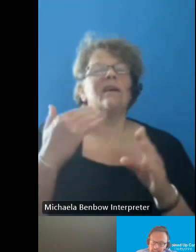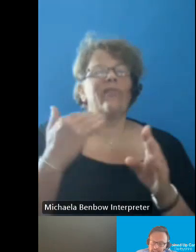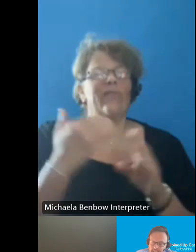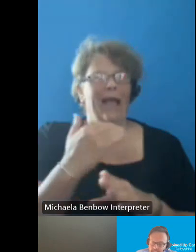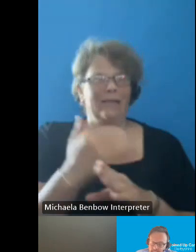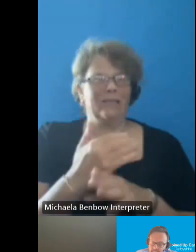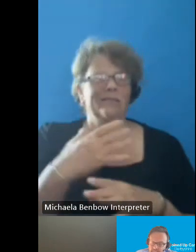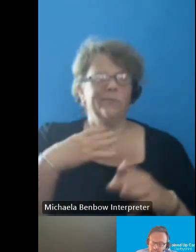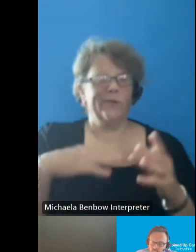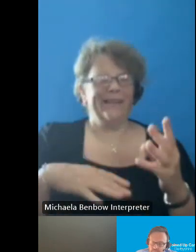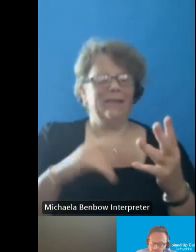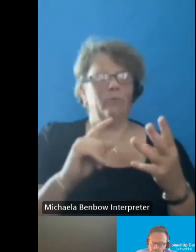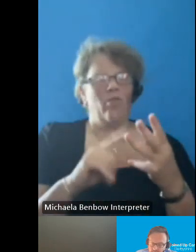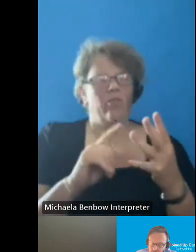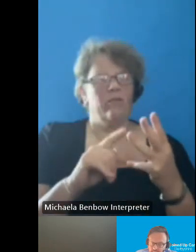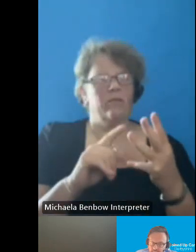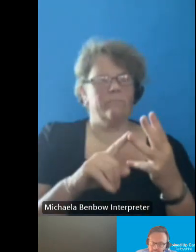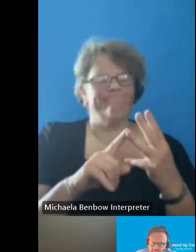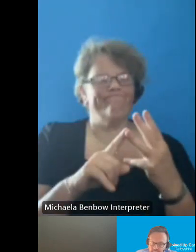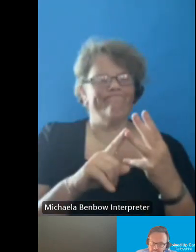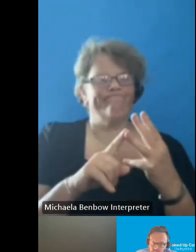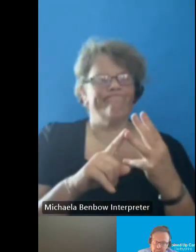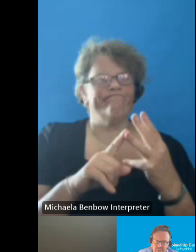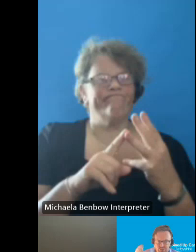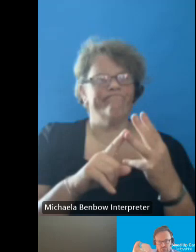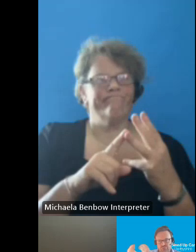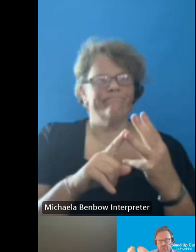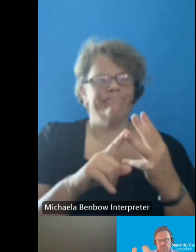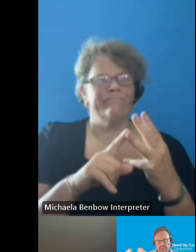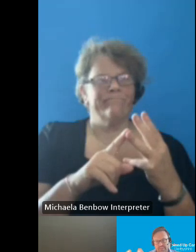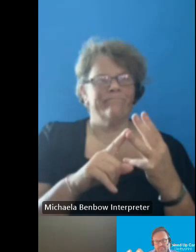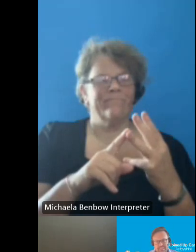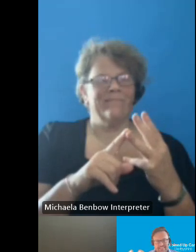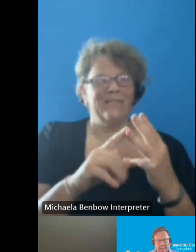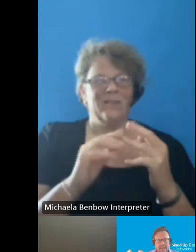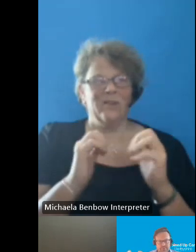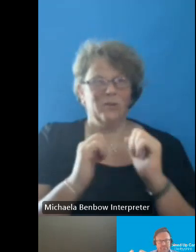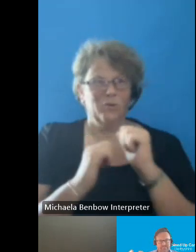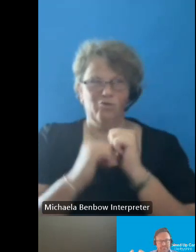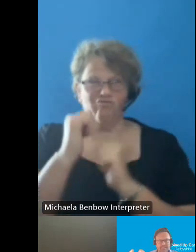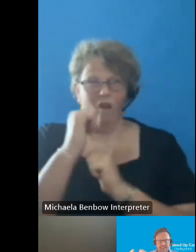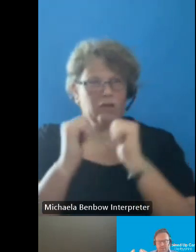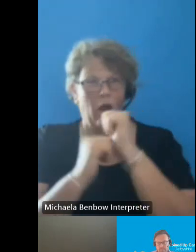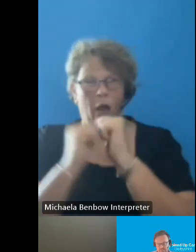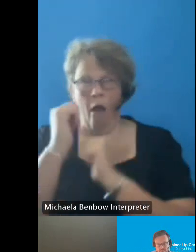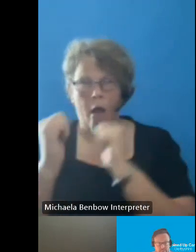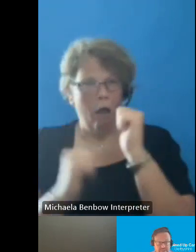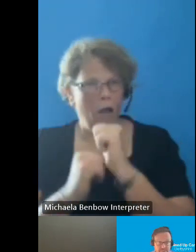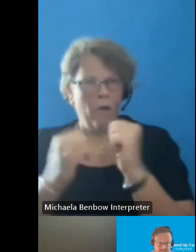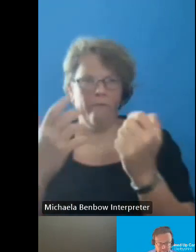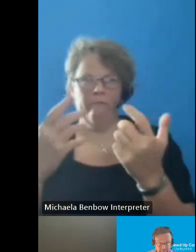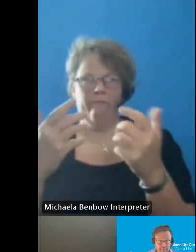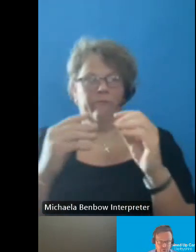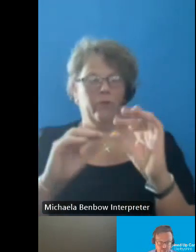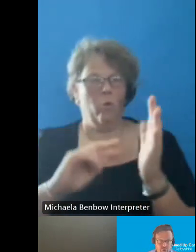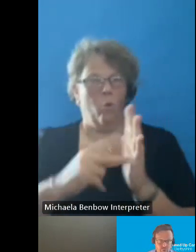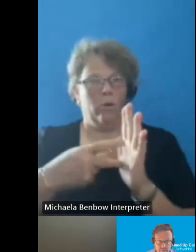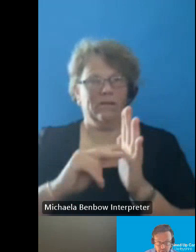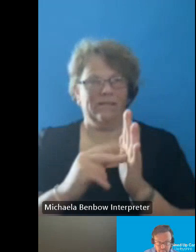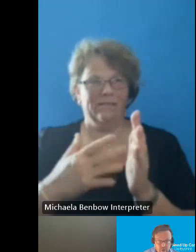take is that we fully recognise that there's some big structural things that need to happen, some of which was